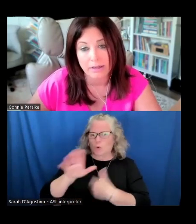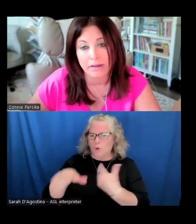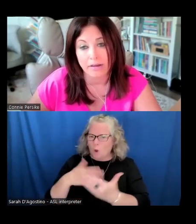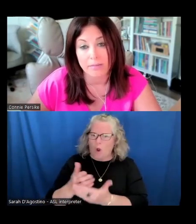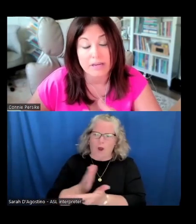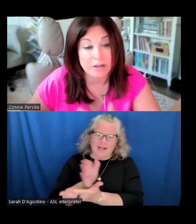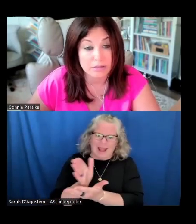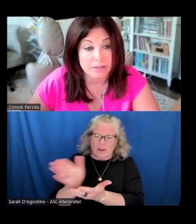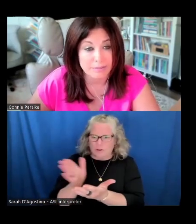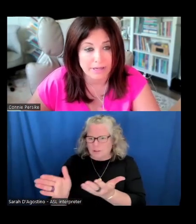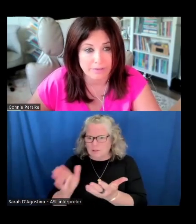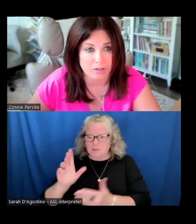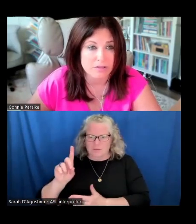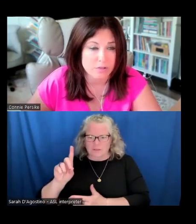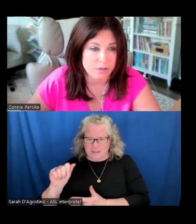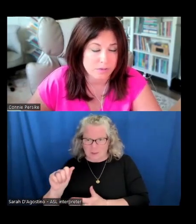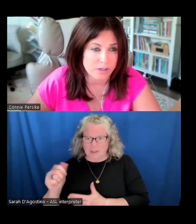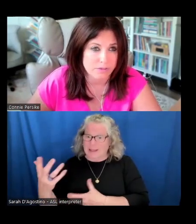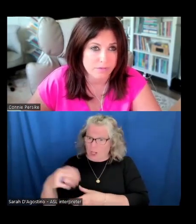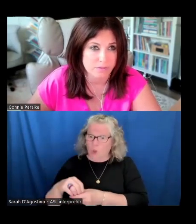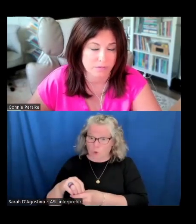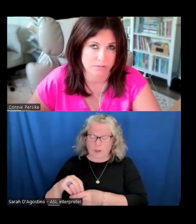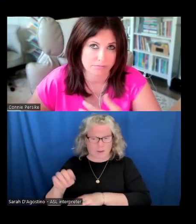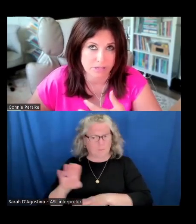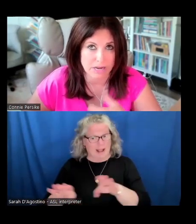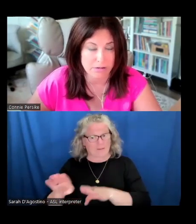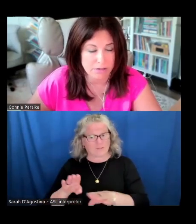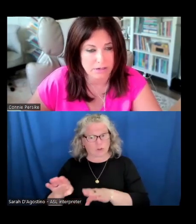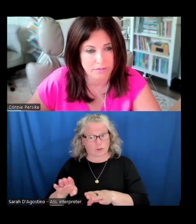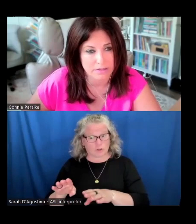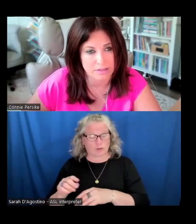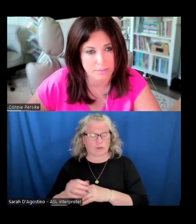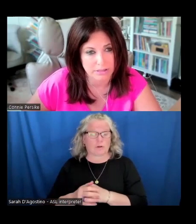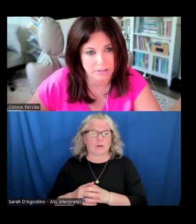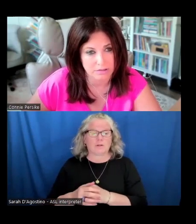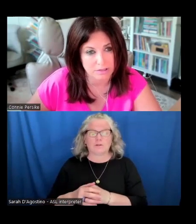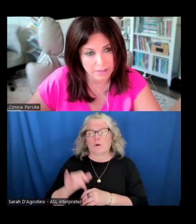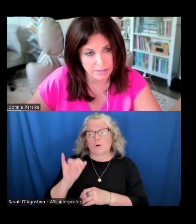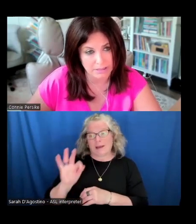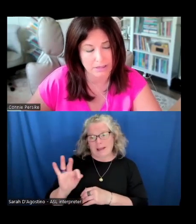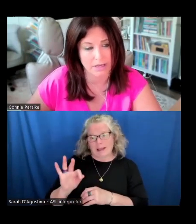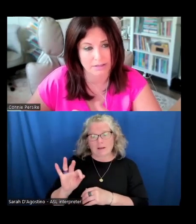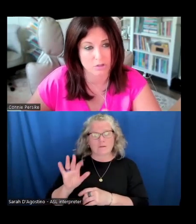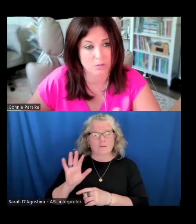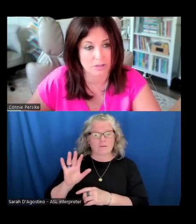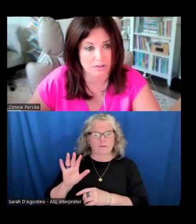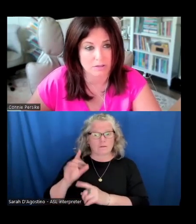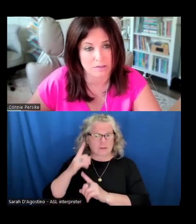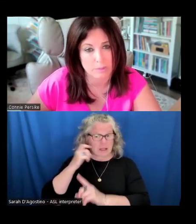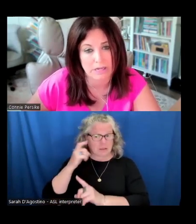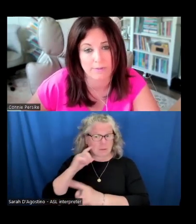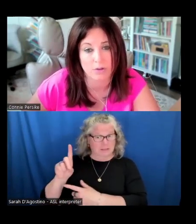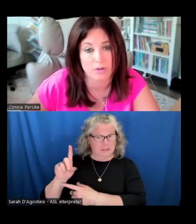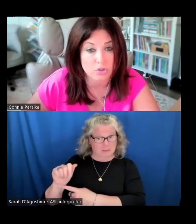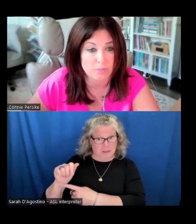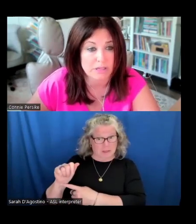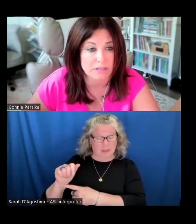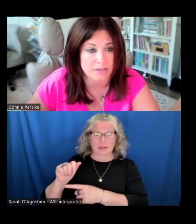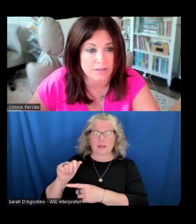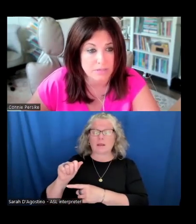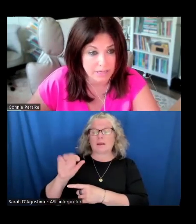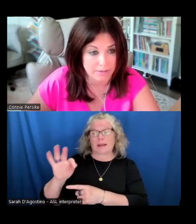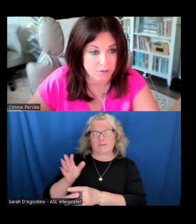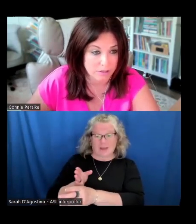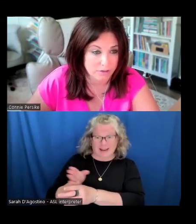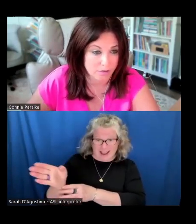disability, including behavior. So if an area of the disability you're suspecting has to do with that student's behavior, you should be